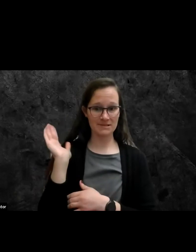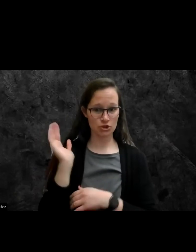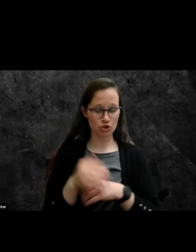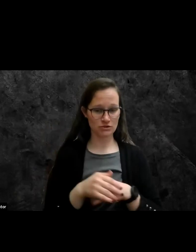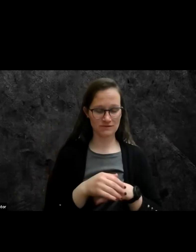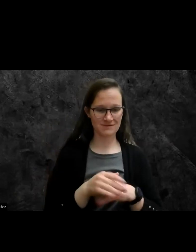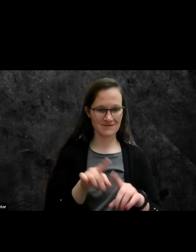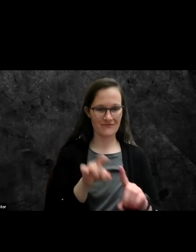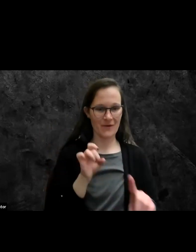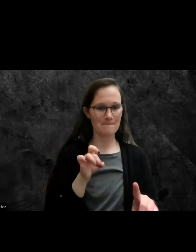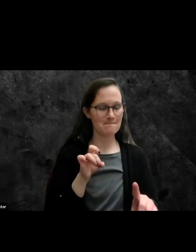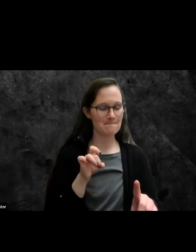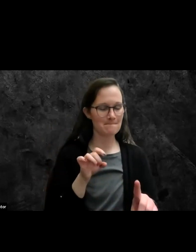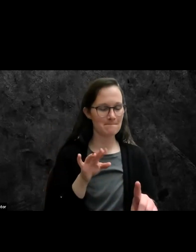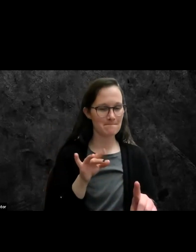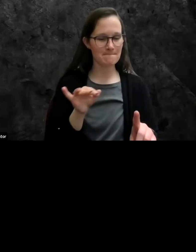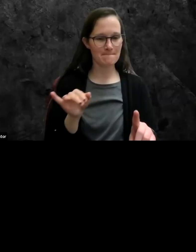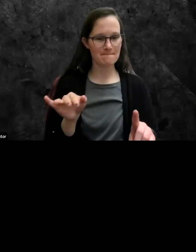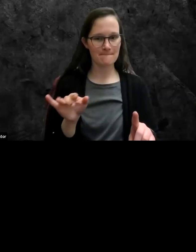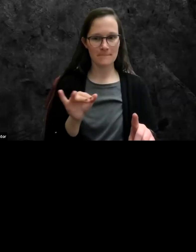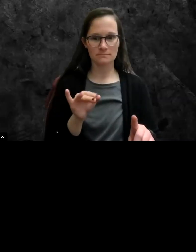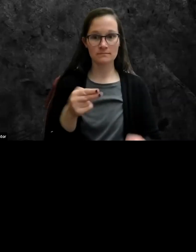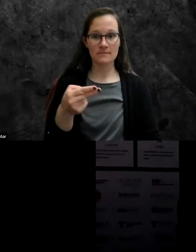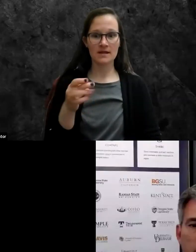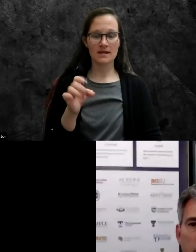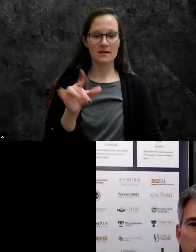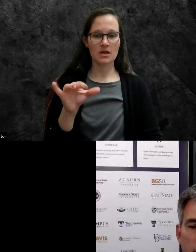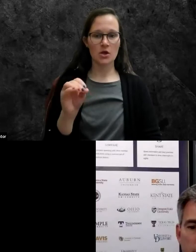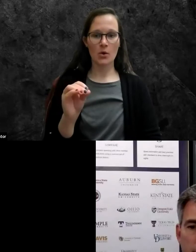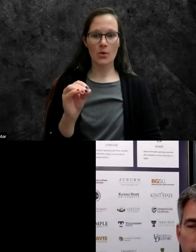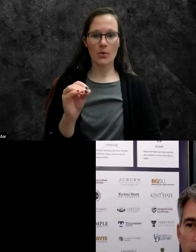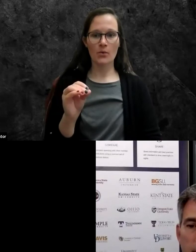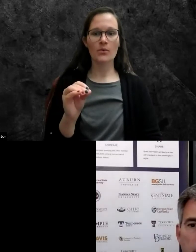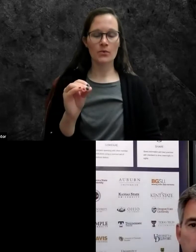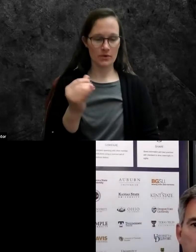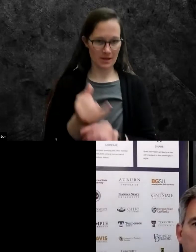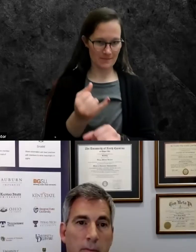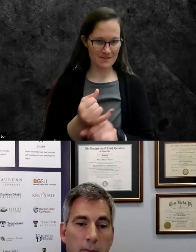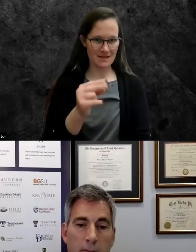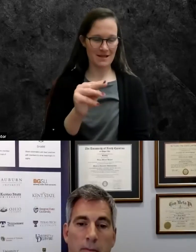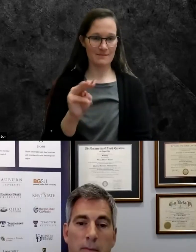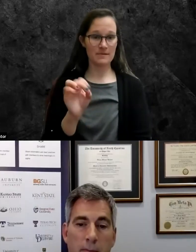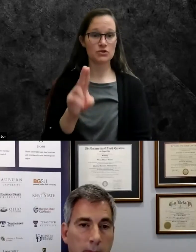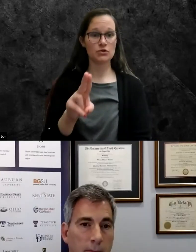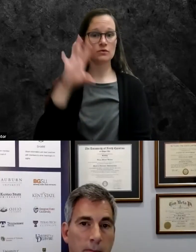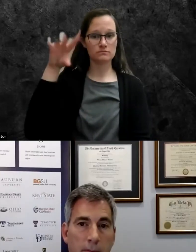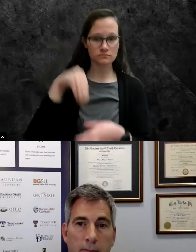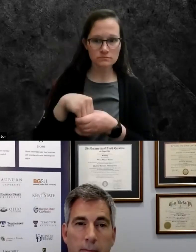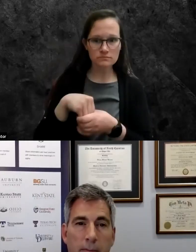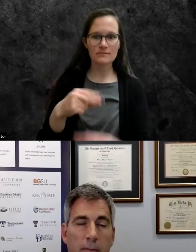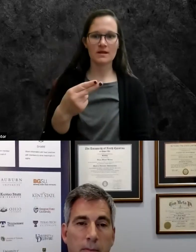from our colleagues at HelioCampus. So New Mexico State University is part of the HelioCampus